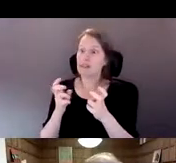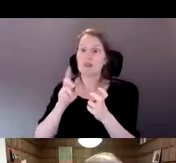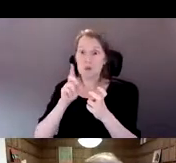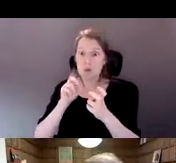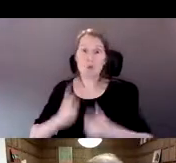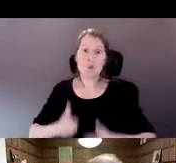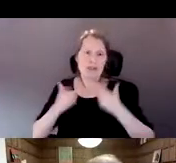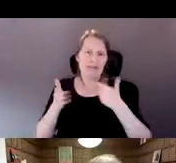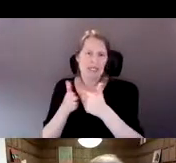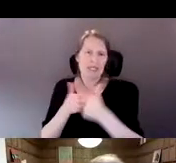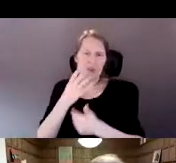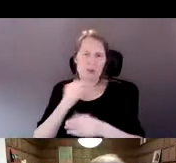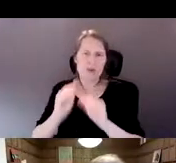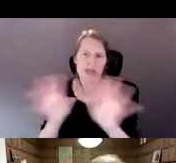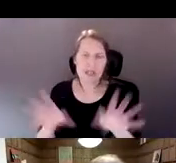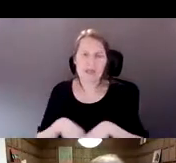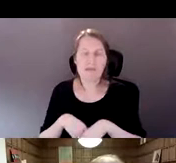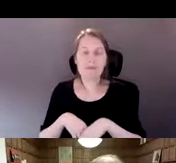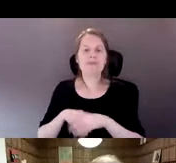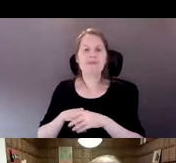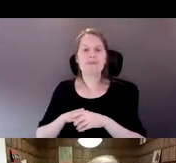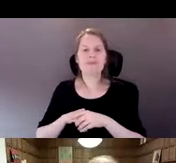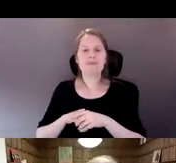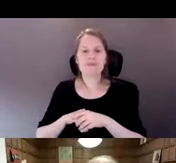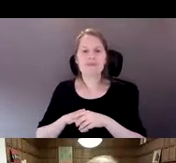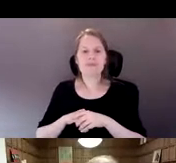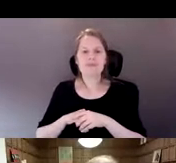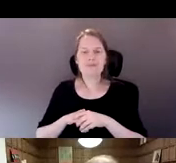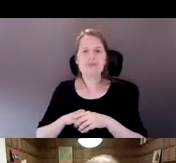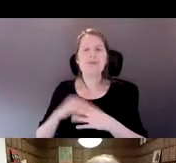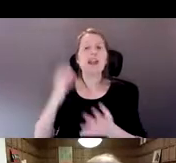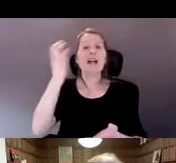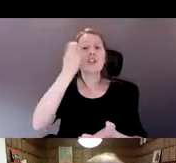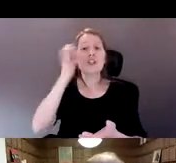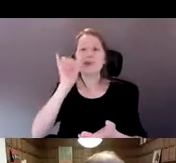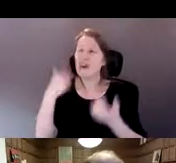Jews. In Europe too, we can think of Jewless